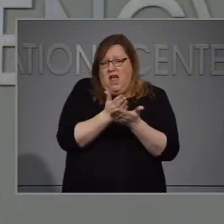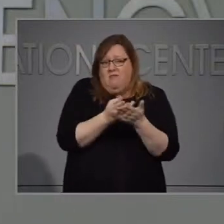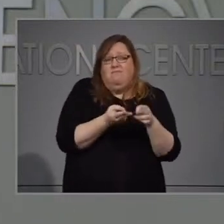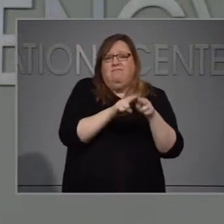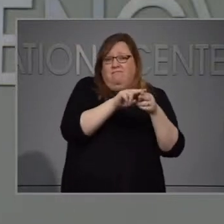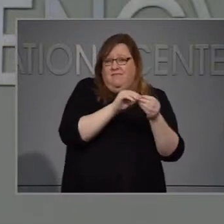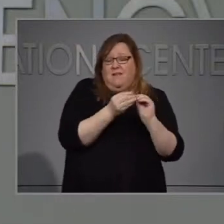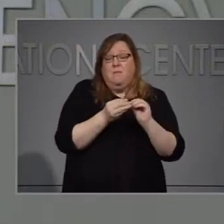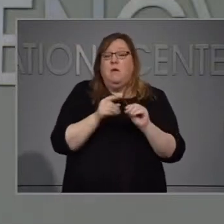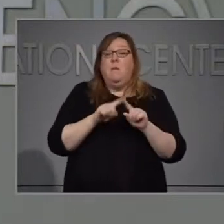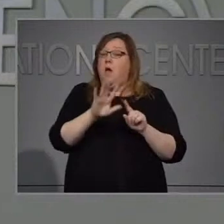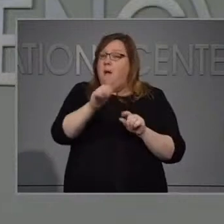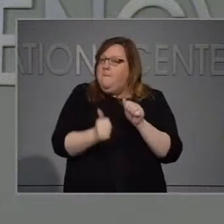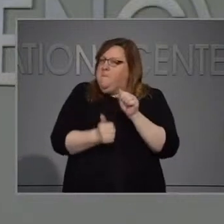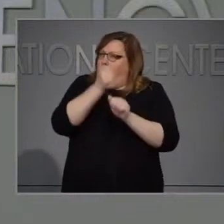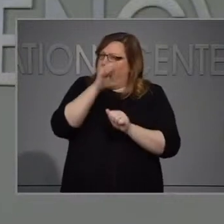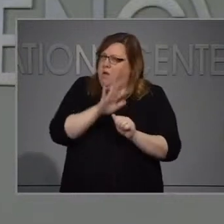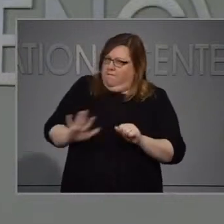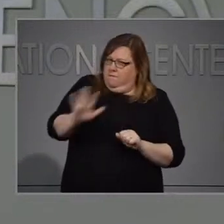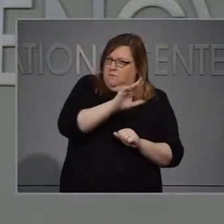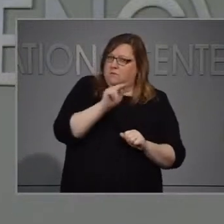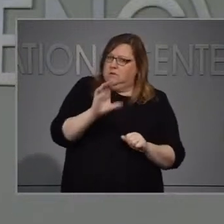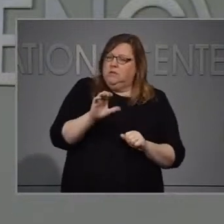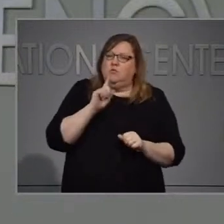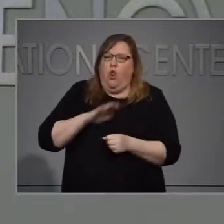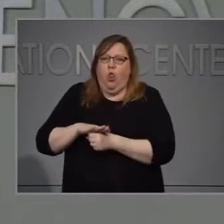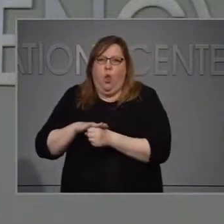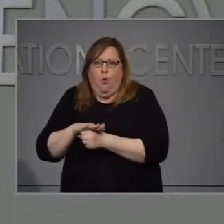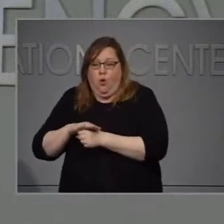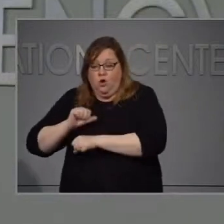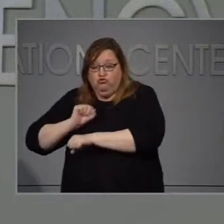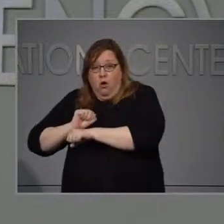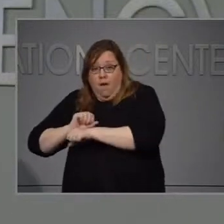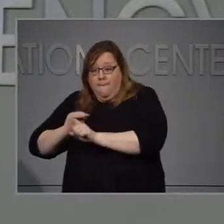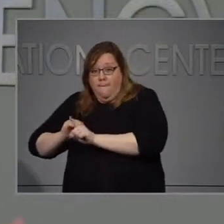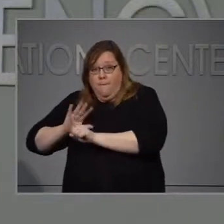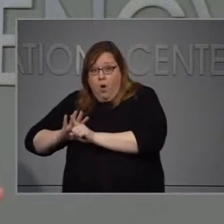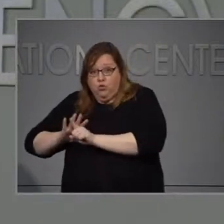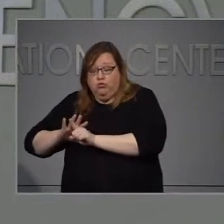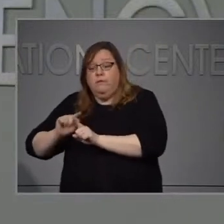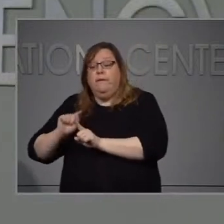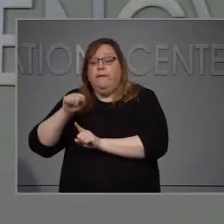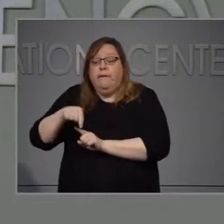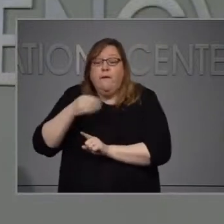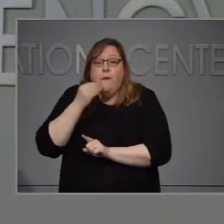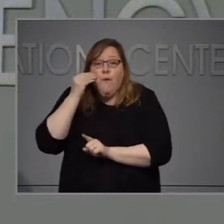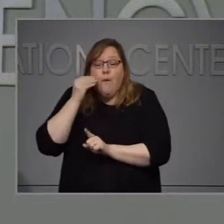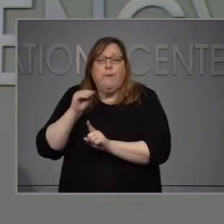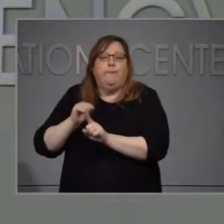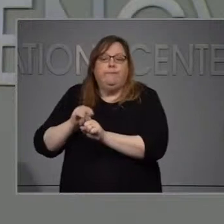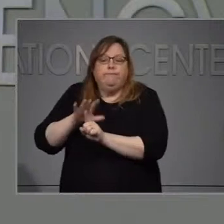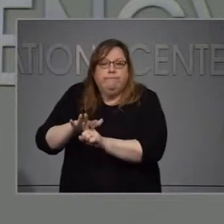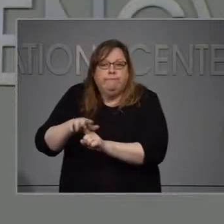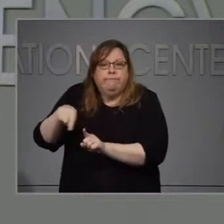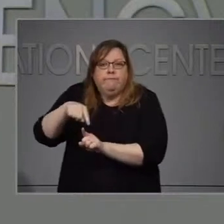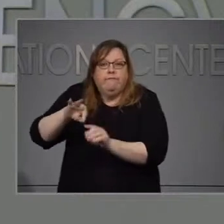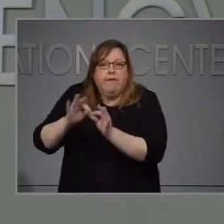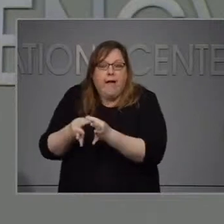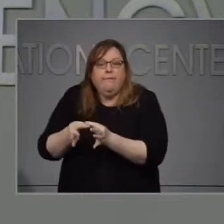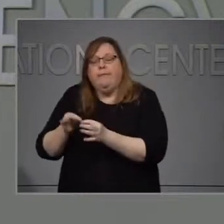local transmission. It is exposure at job sites, then exposure at home when someone might get exposed at a job